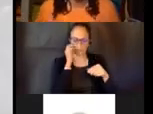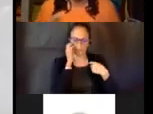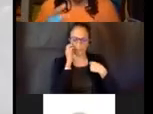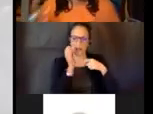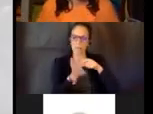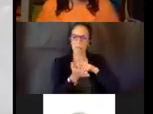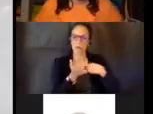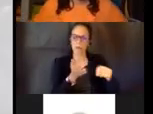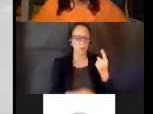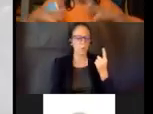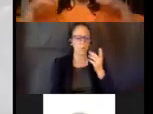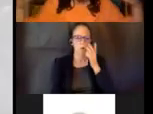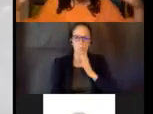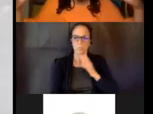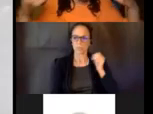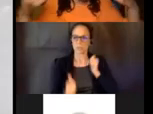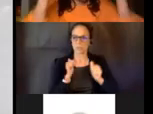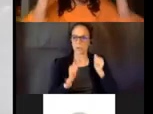Revisited. And you can ask me, because